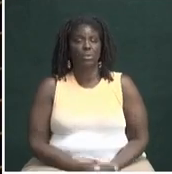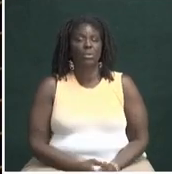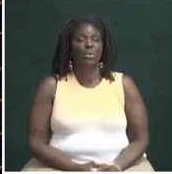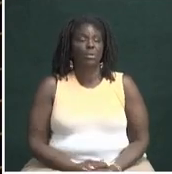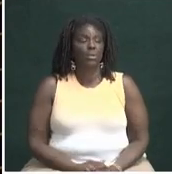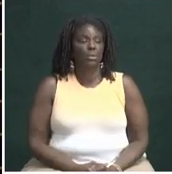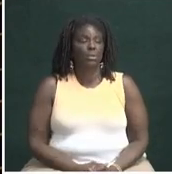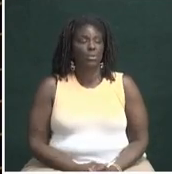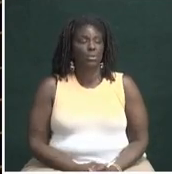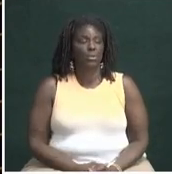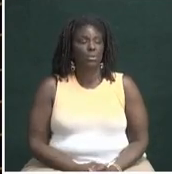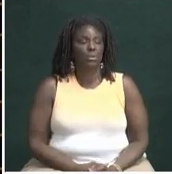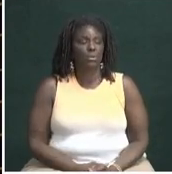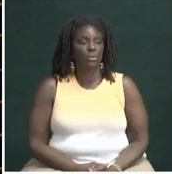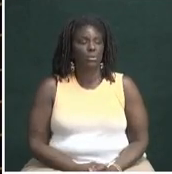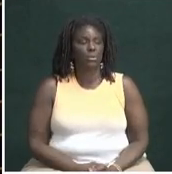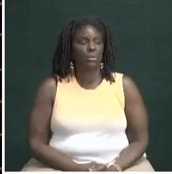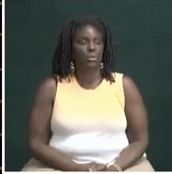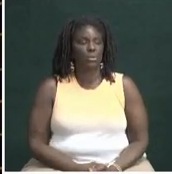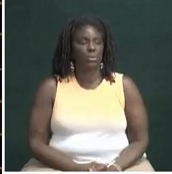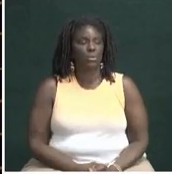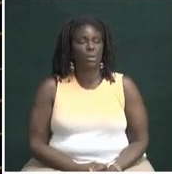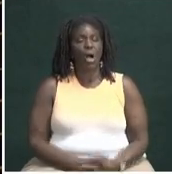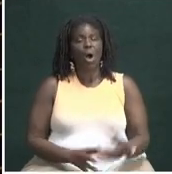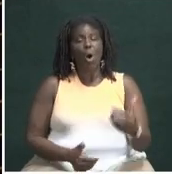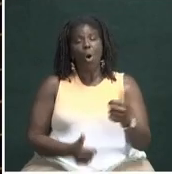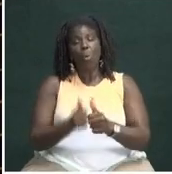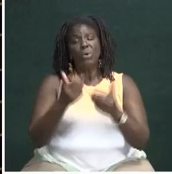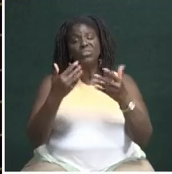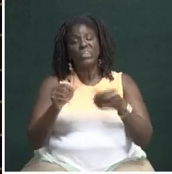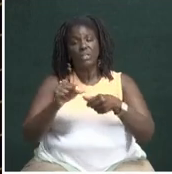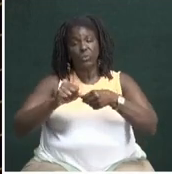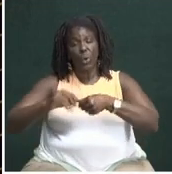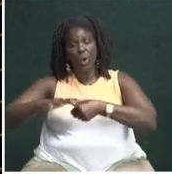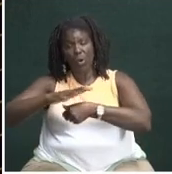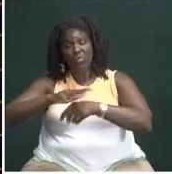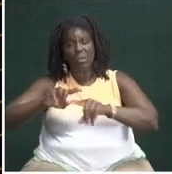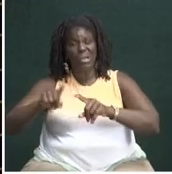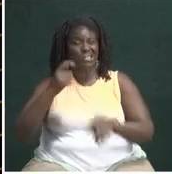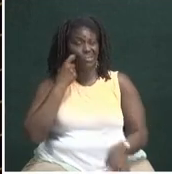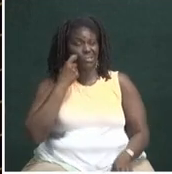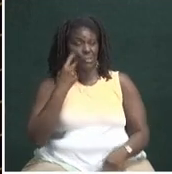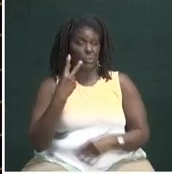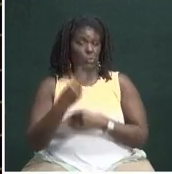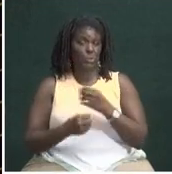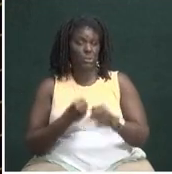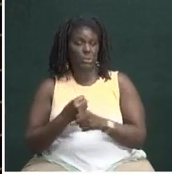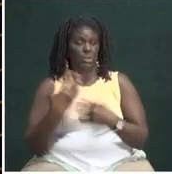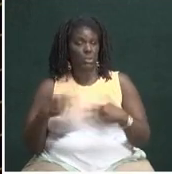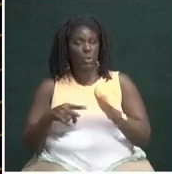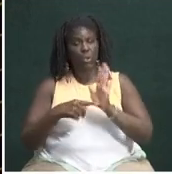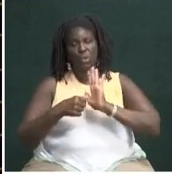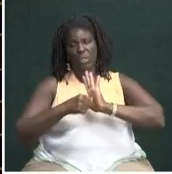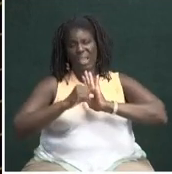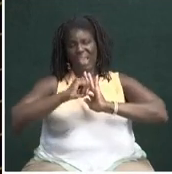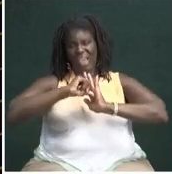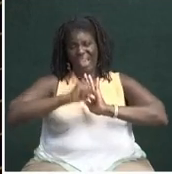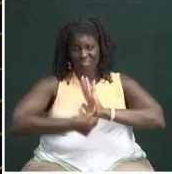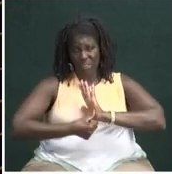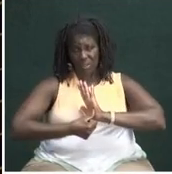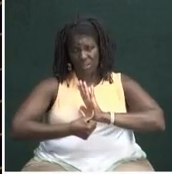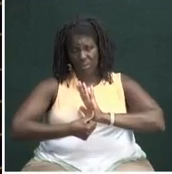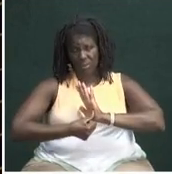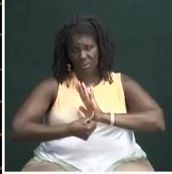though we can't ignore, we're not quite through COVID, but these last 2 years have spotlighted, in my